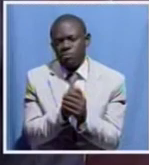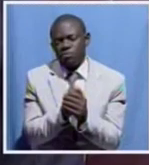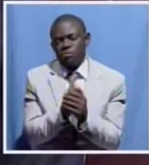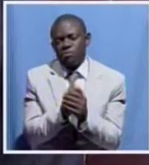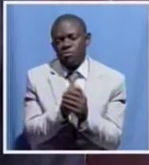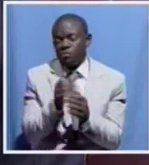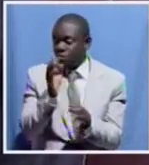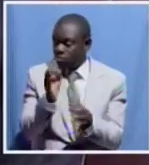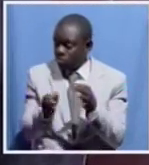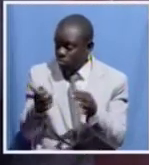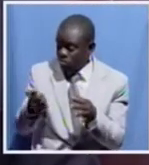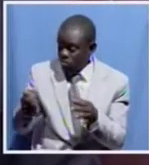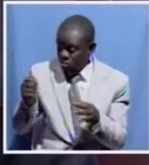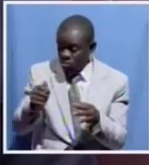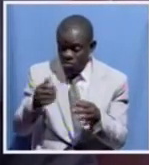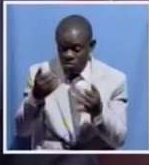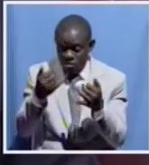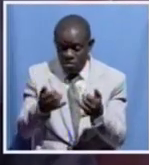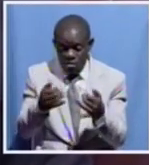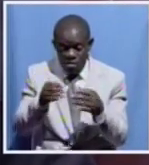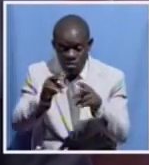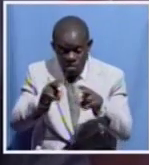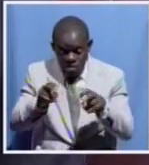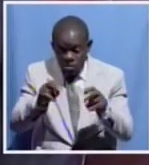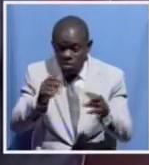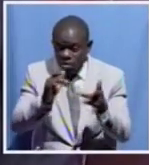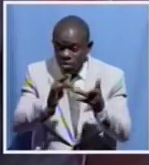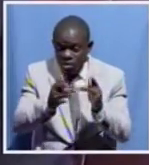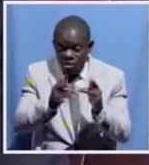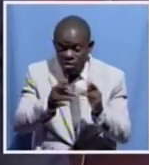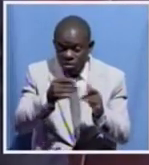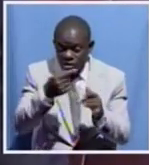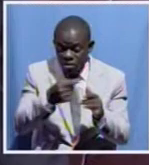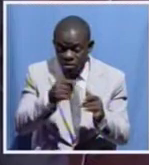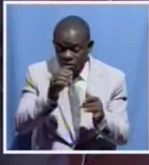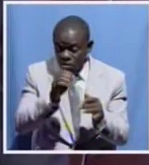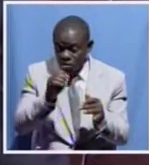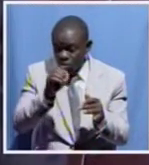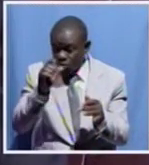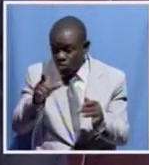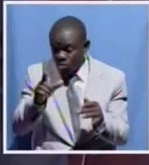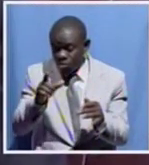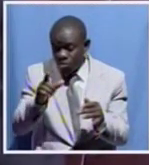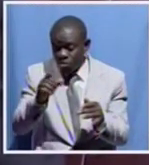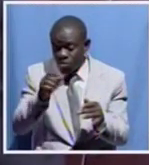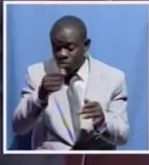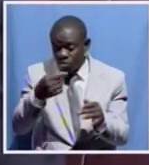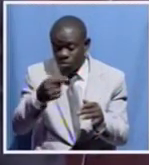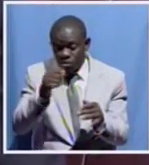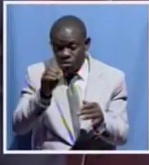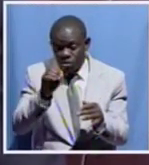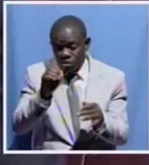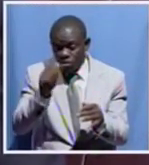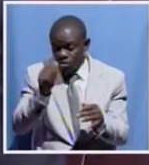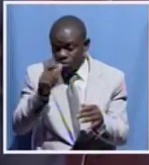5 things that you should know about President Edgar Lungu, one thing he has unequivocally said,